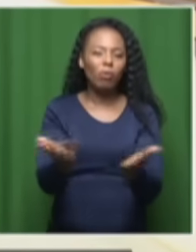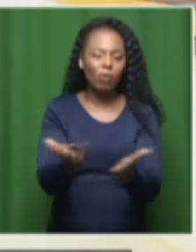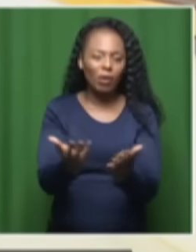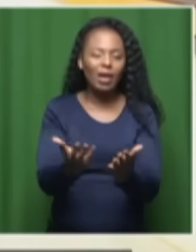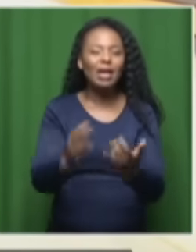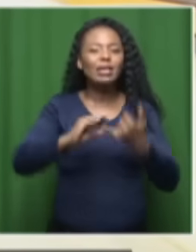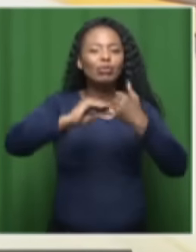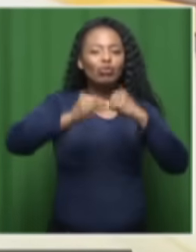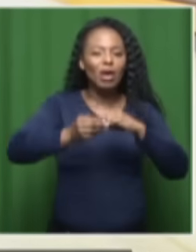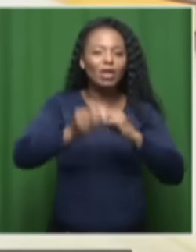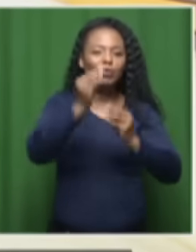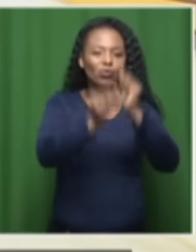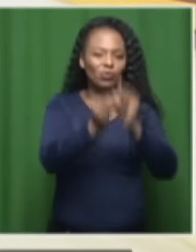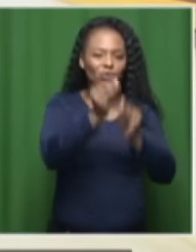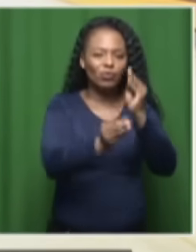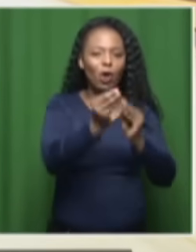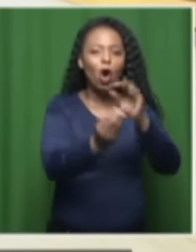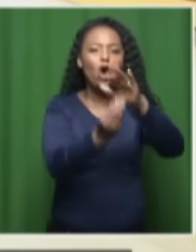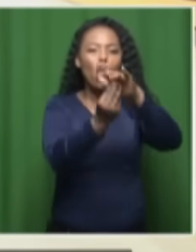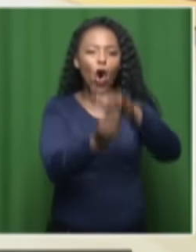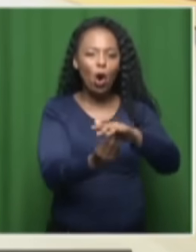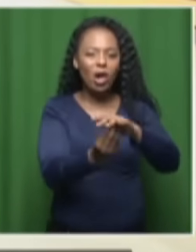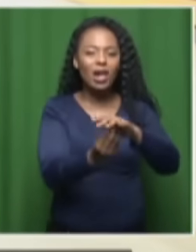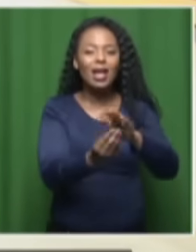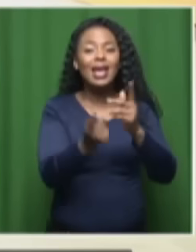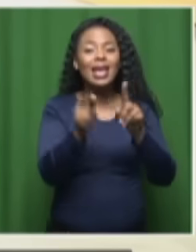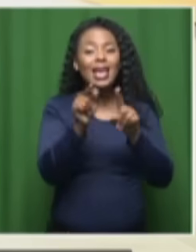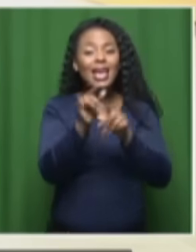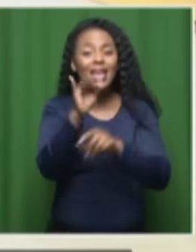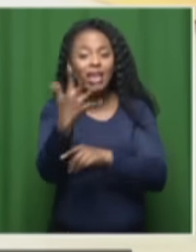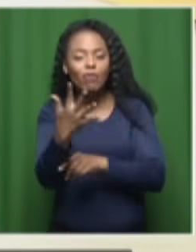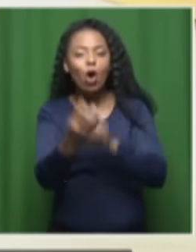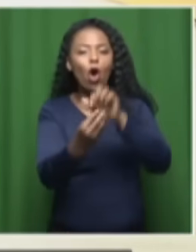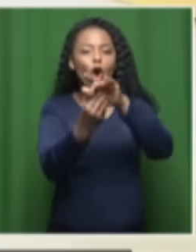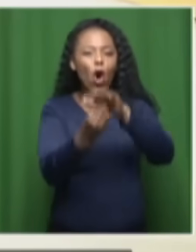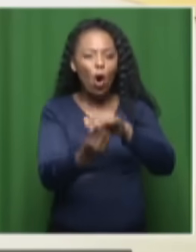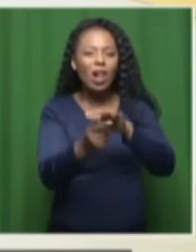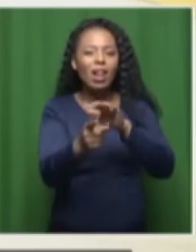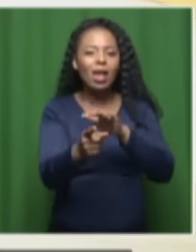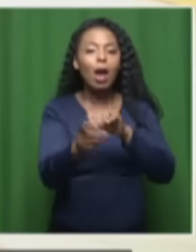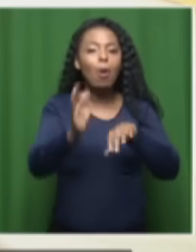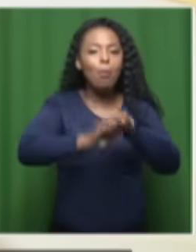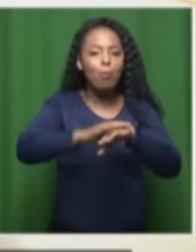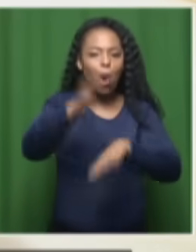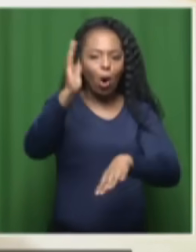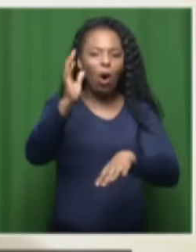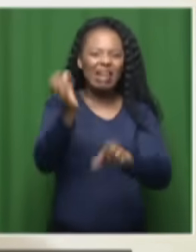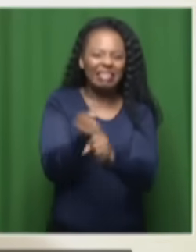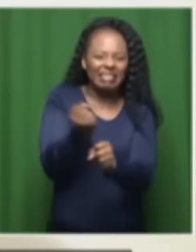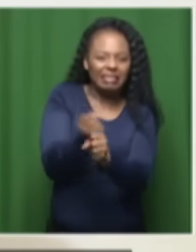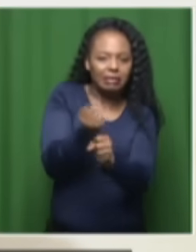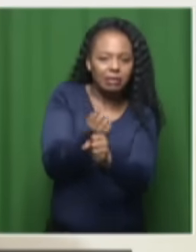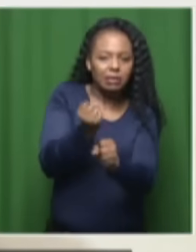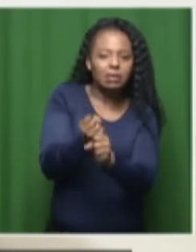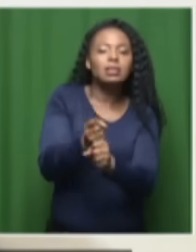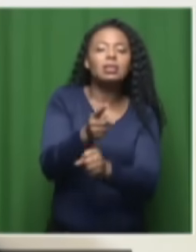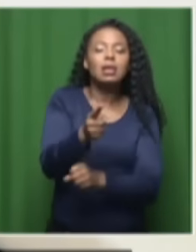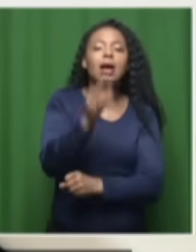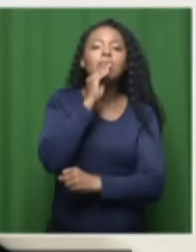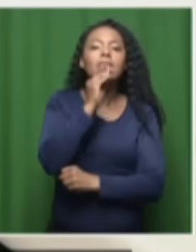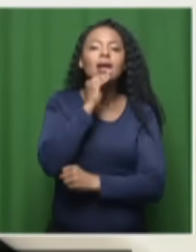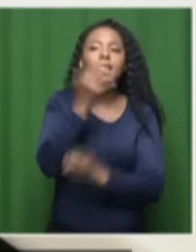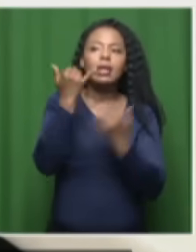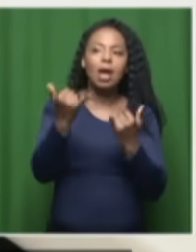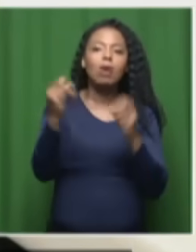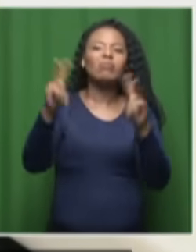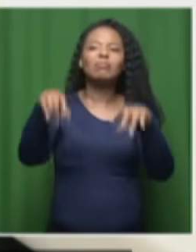to repair the coal fleet. It would be great if the coal fleet could produce more, then this would also lift and we would also close the